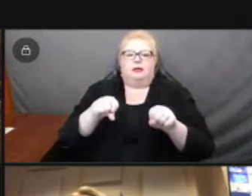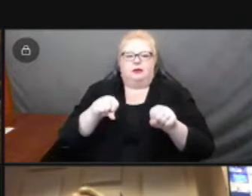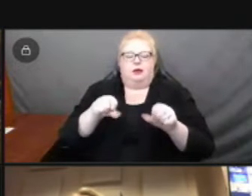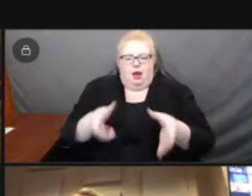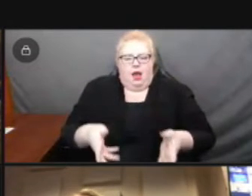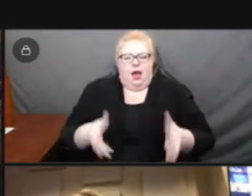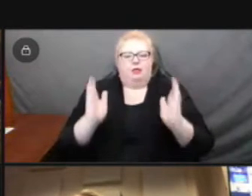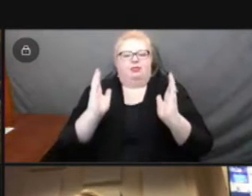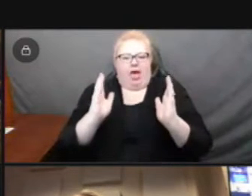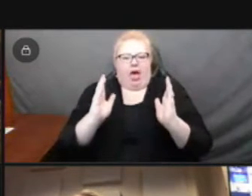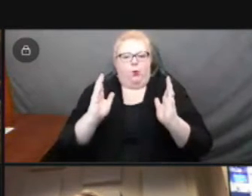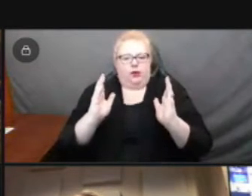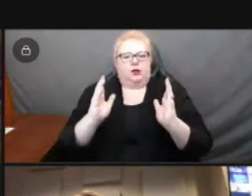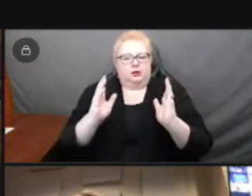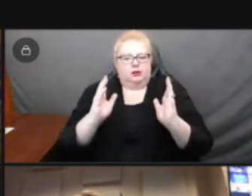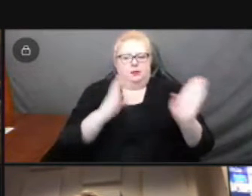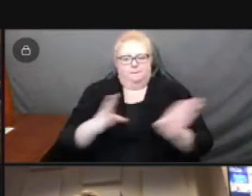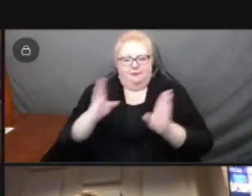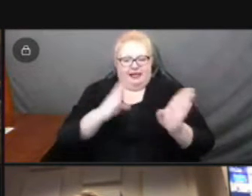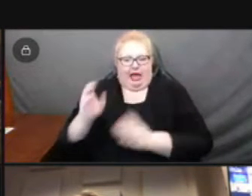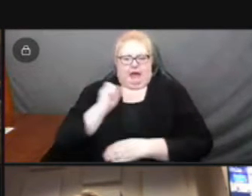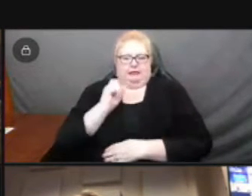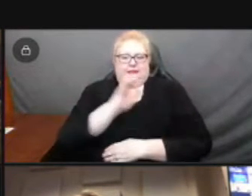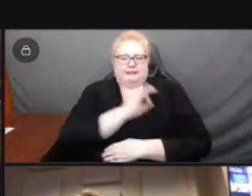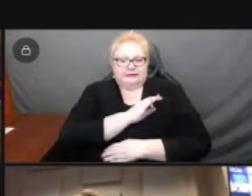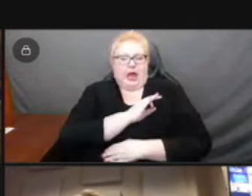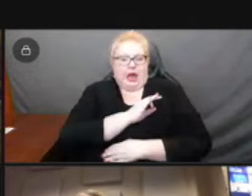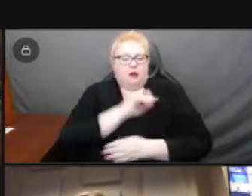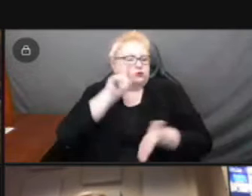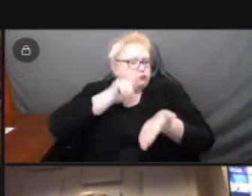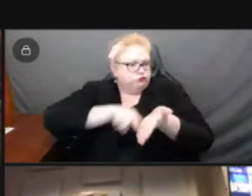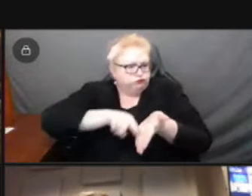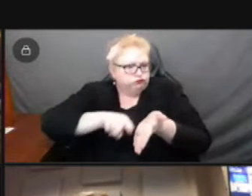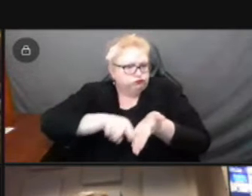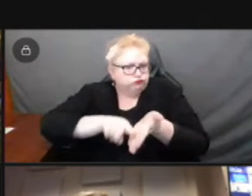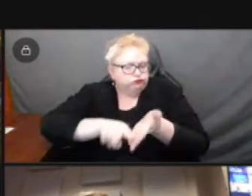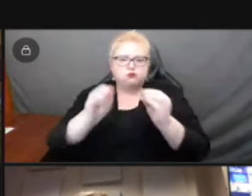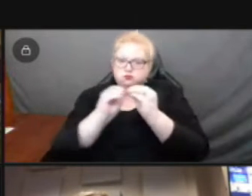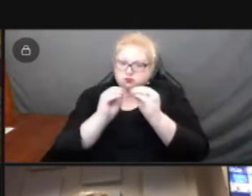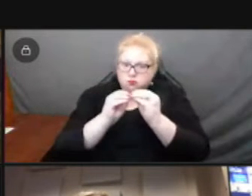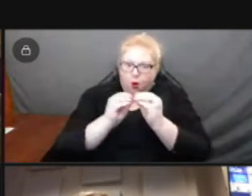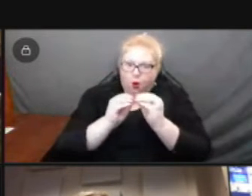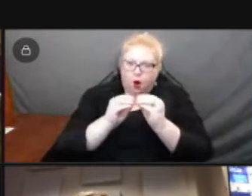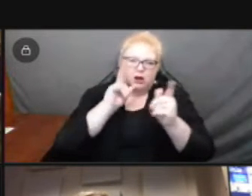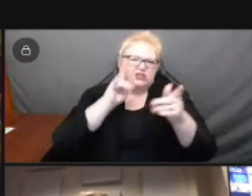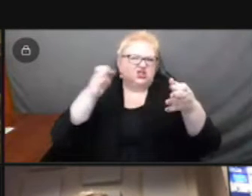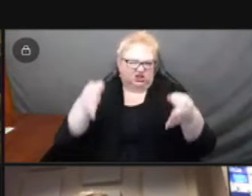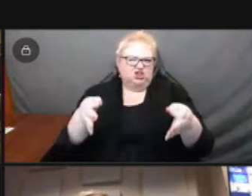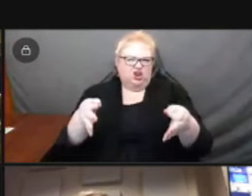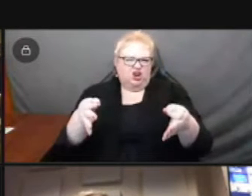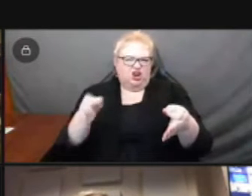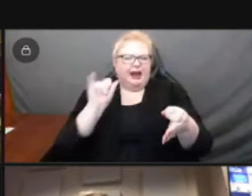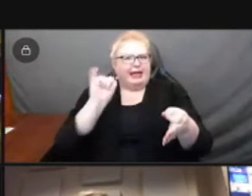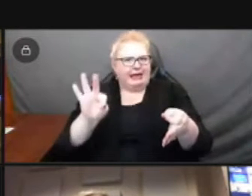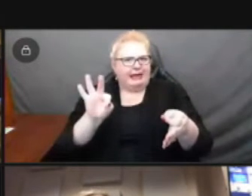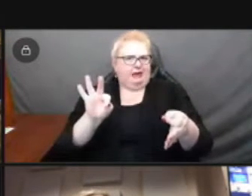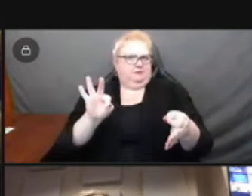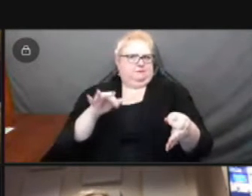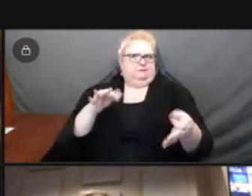the housing or planning staff to look into this and determine if there's anything we need to salvage